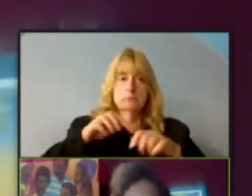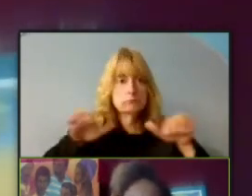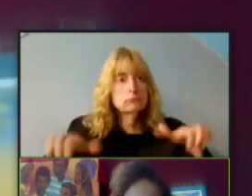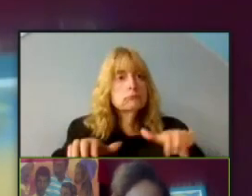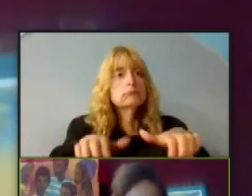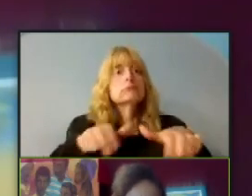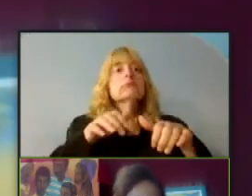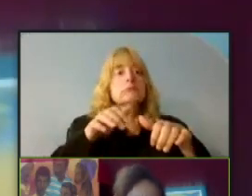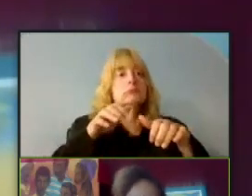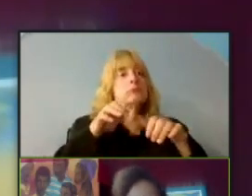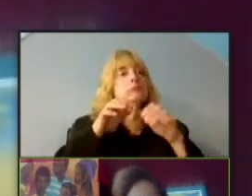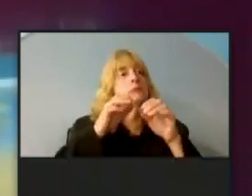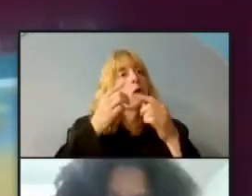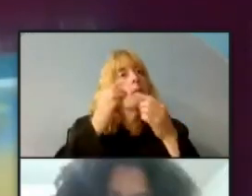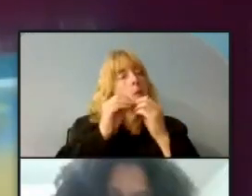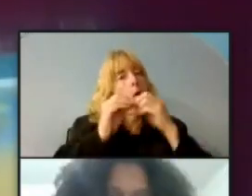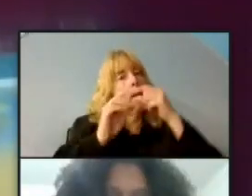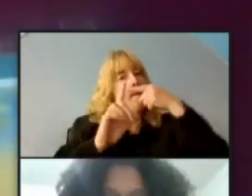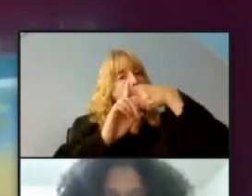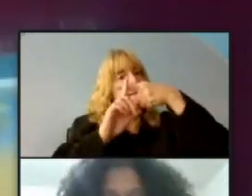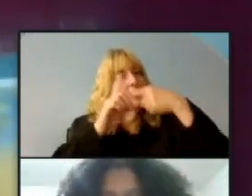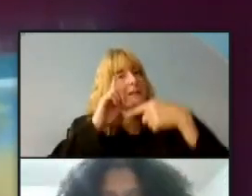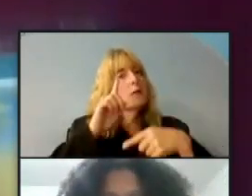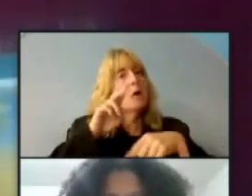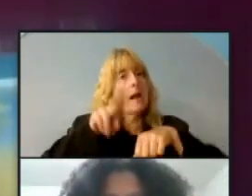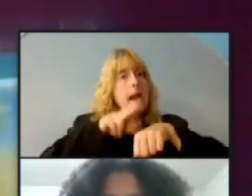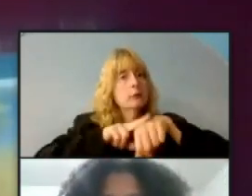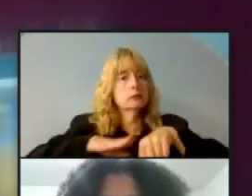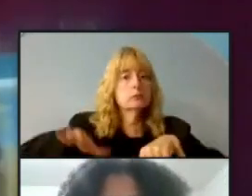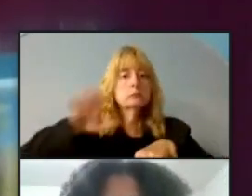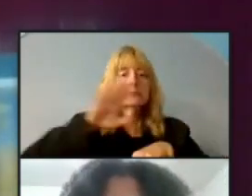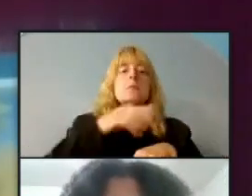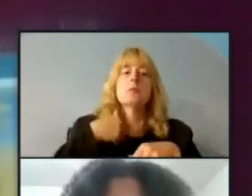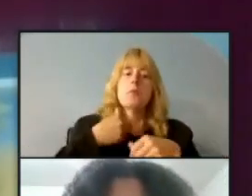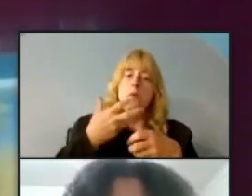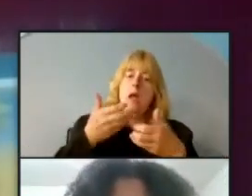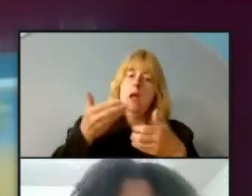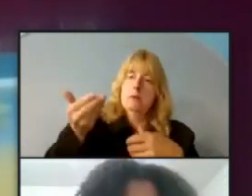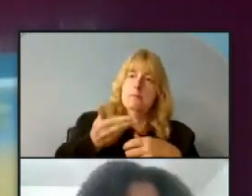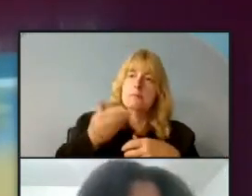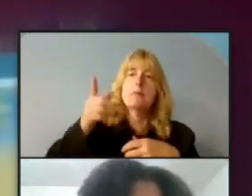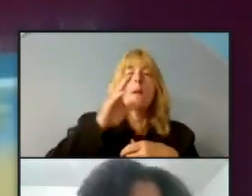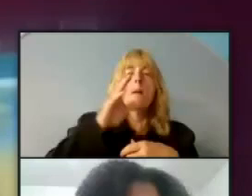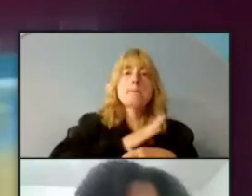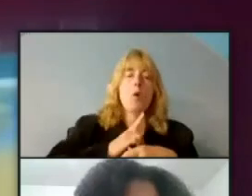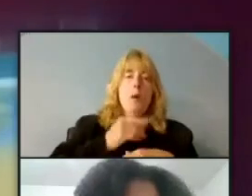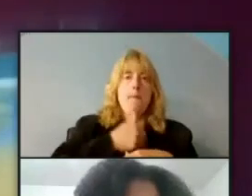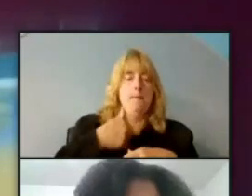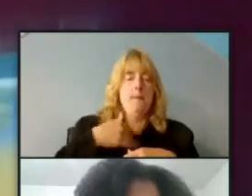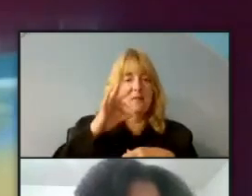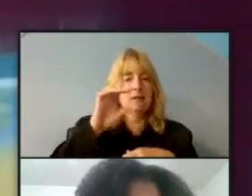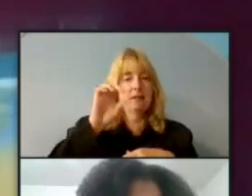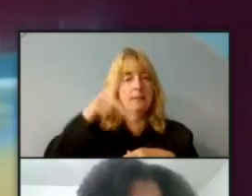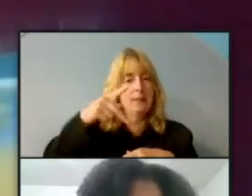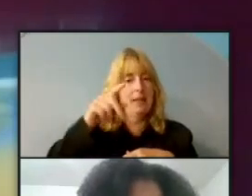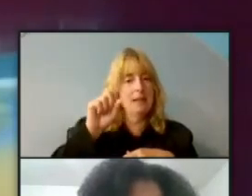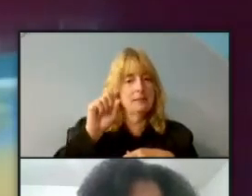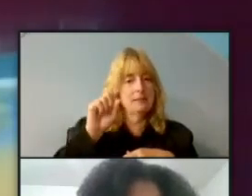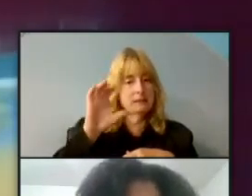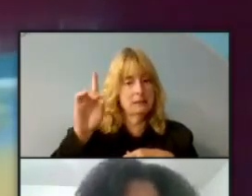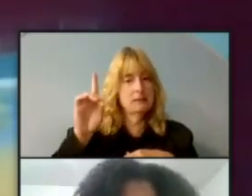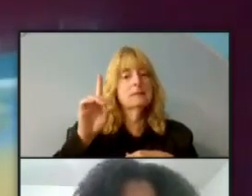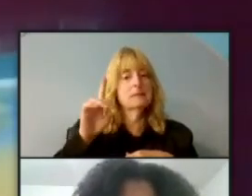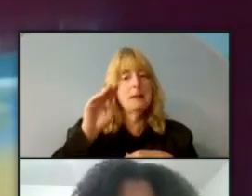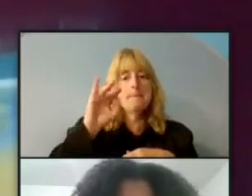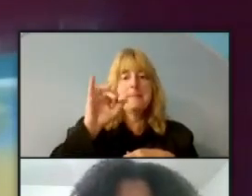Misha Stallworth, who is a board member of DPSCD, to join us. She's also the CEO for Citizen